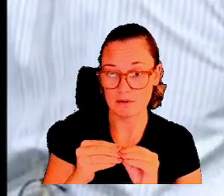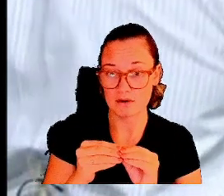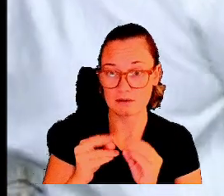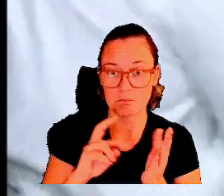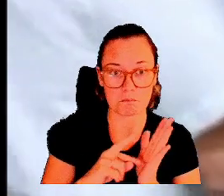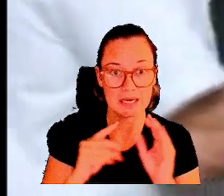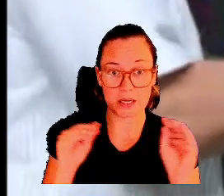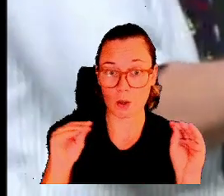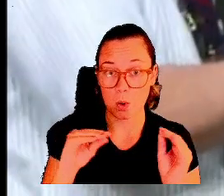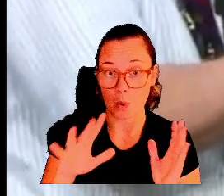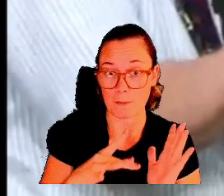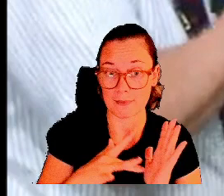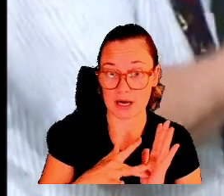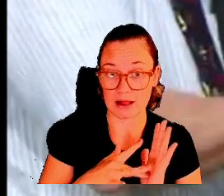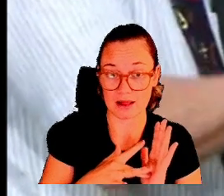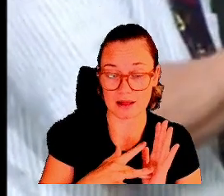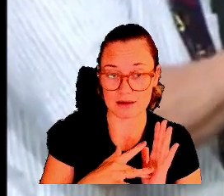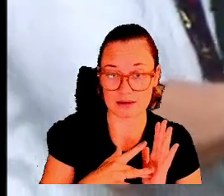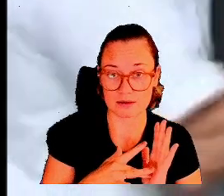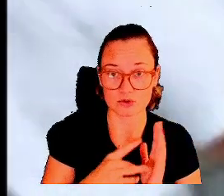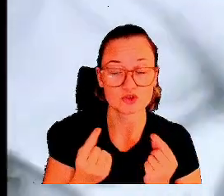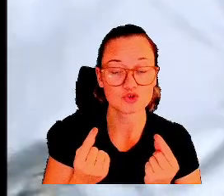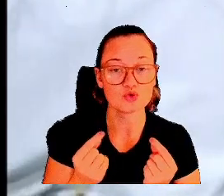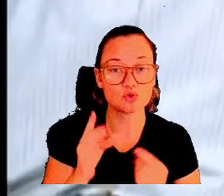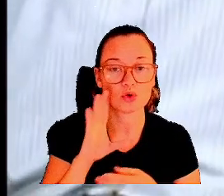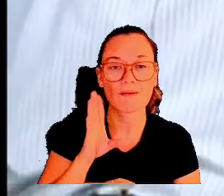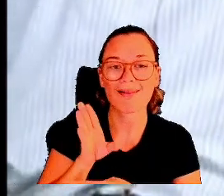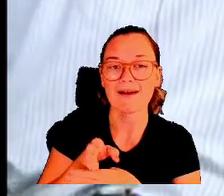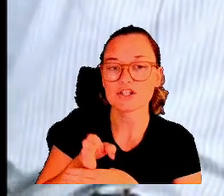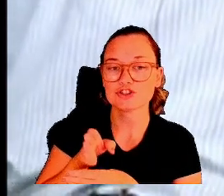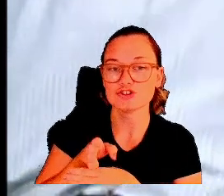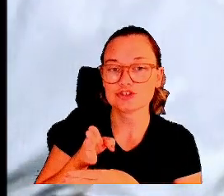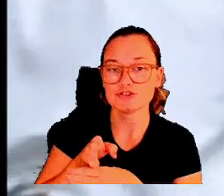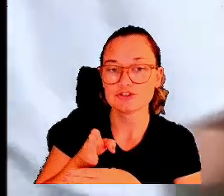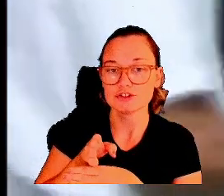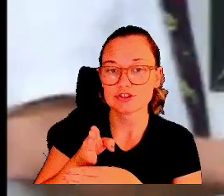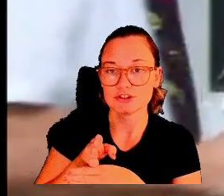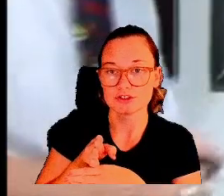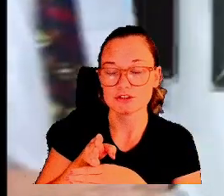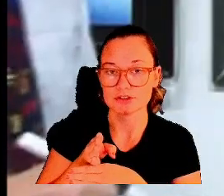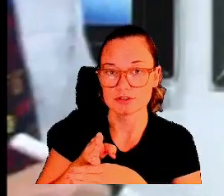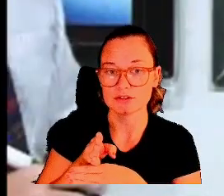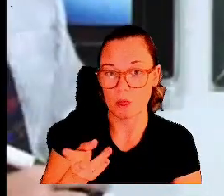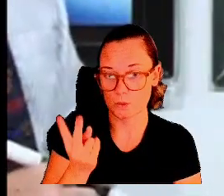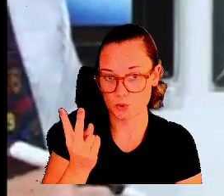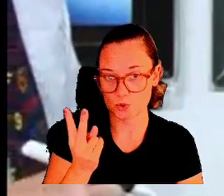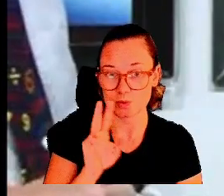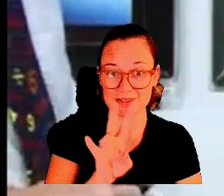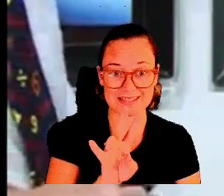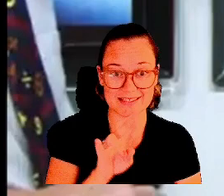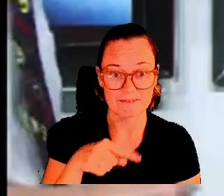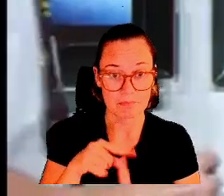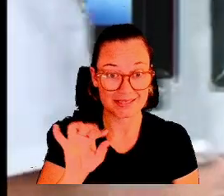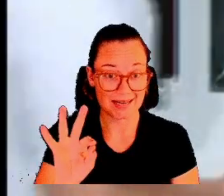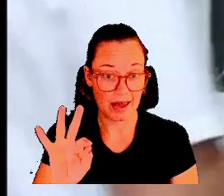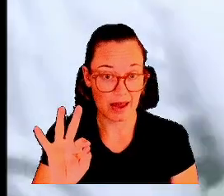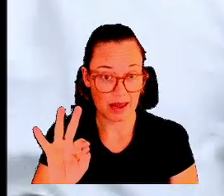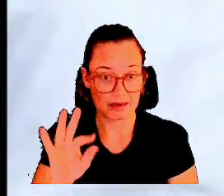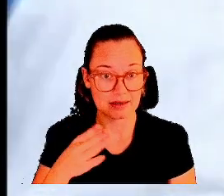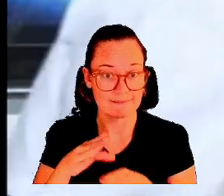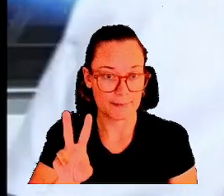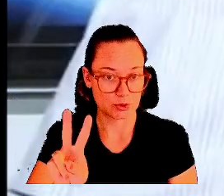middle. What you then do is average the 2 that are in the middle. So